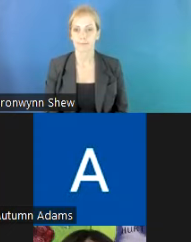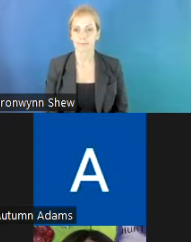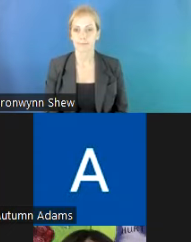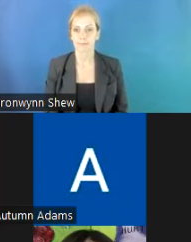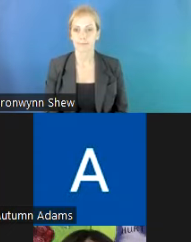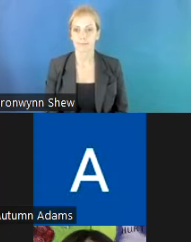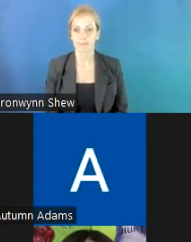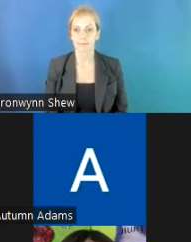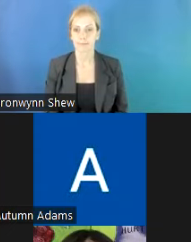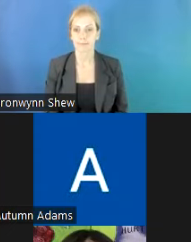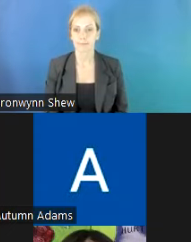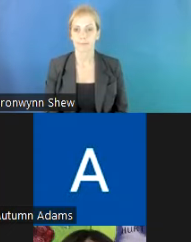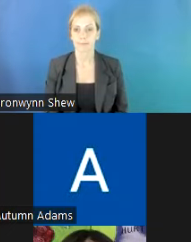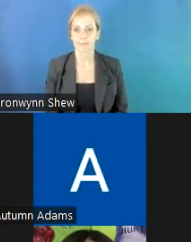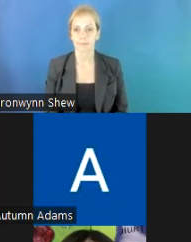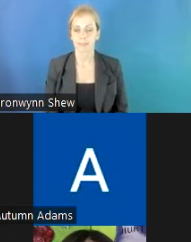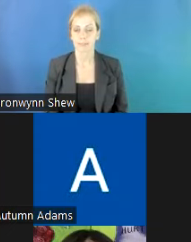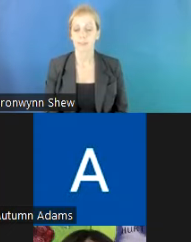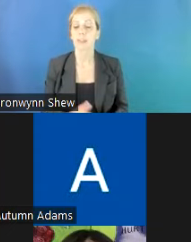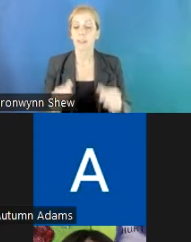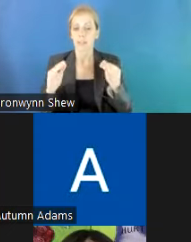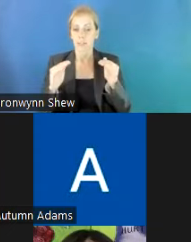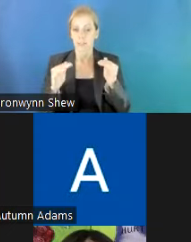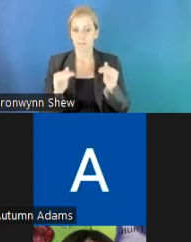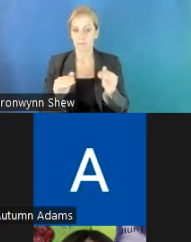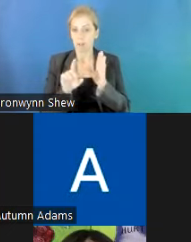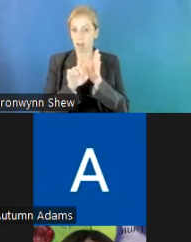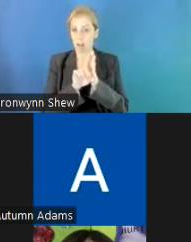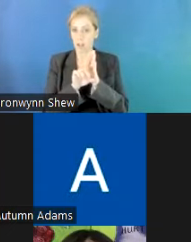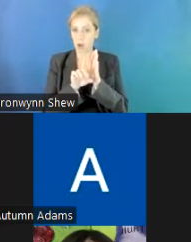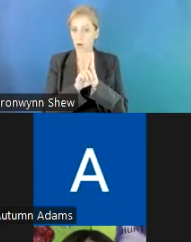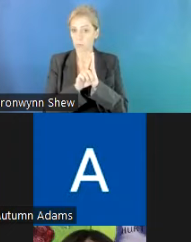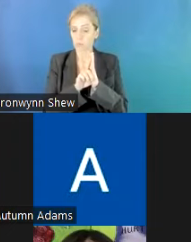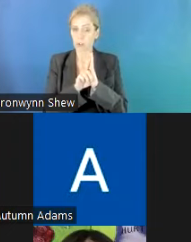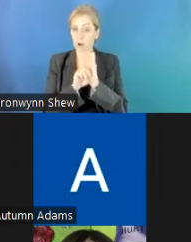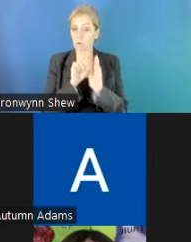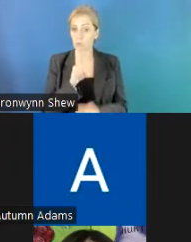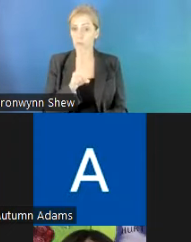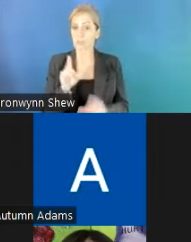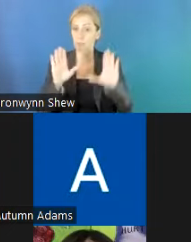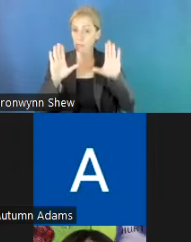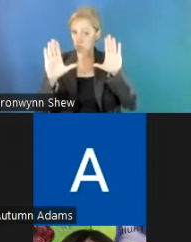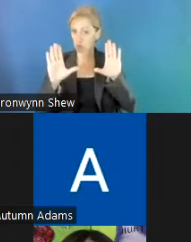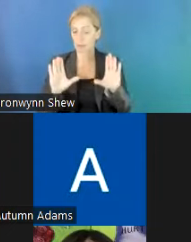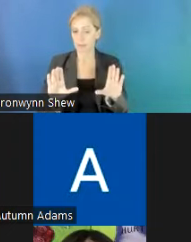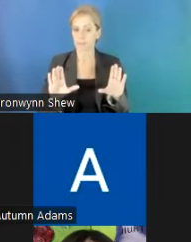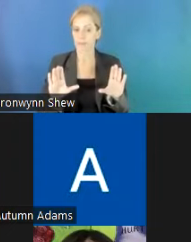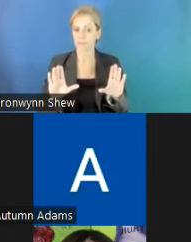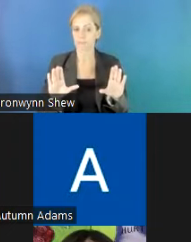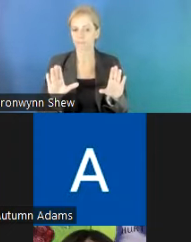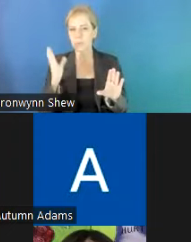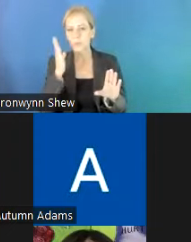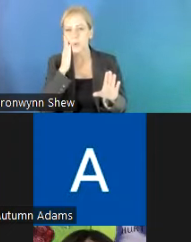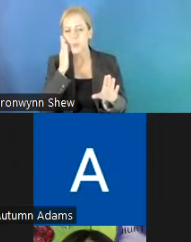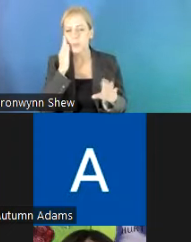So the alarms are really great light flashers for like when the baby cries, or